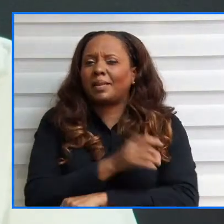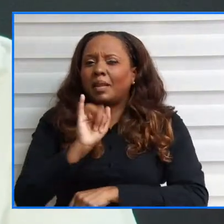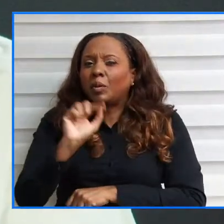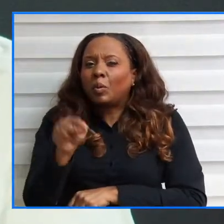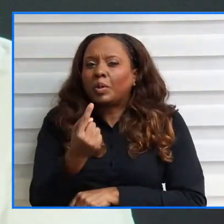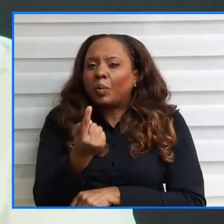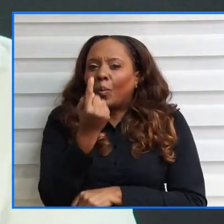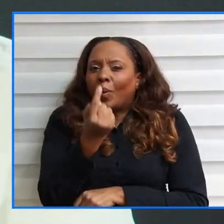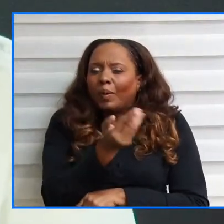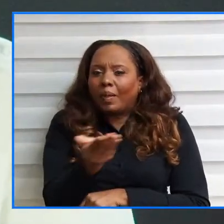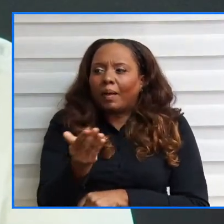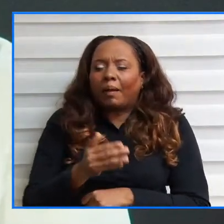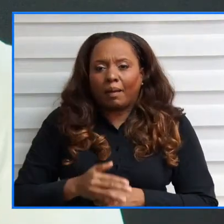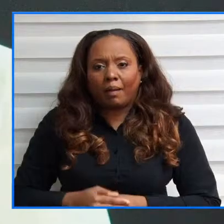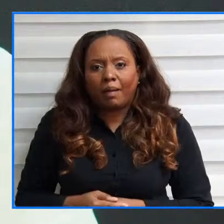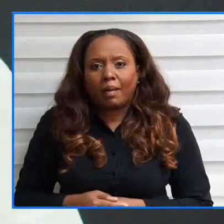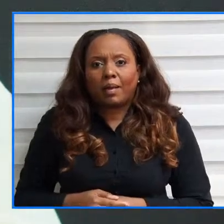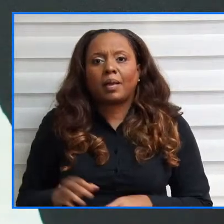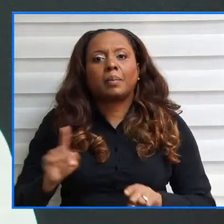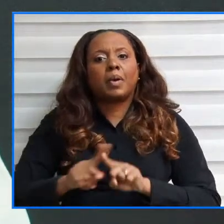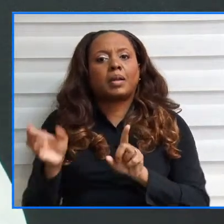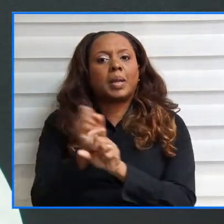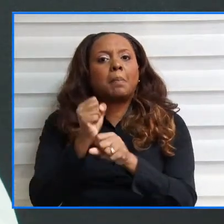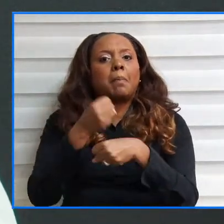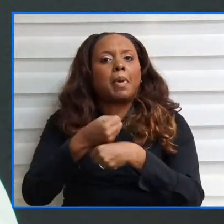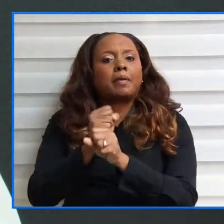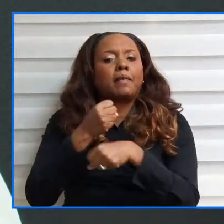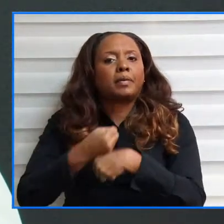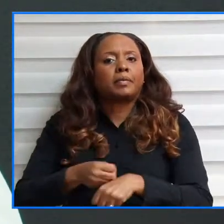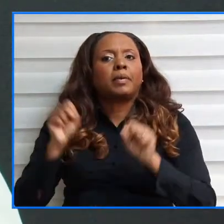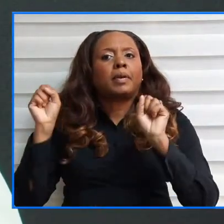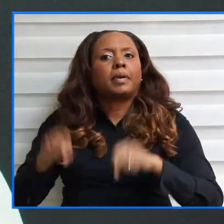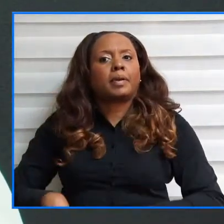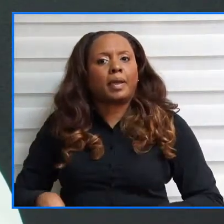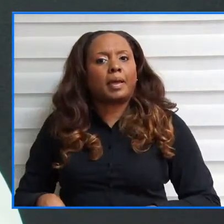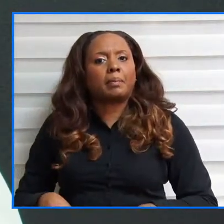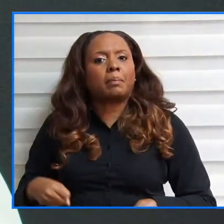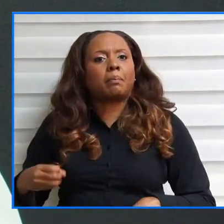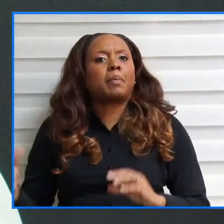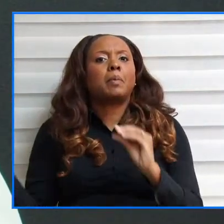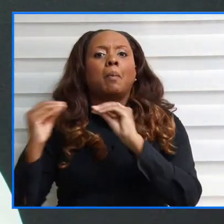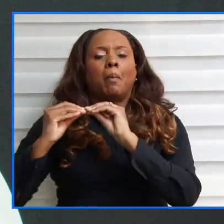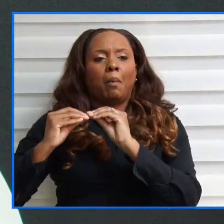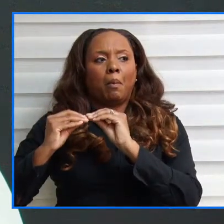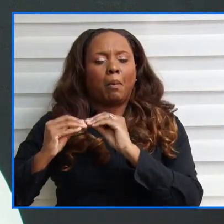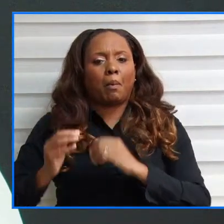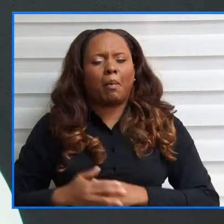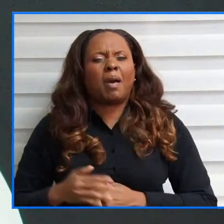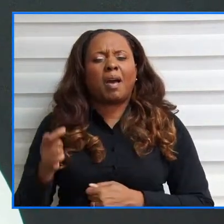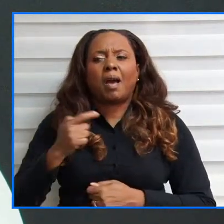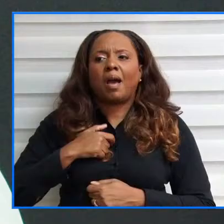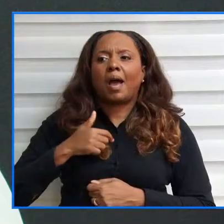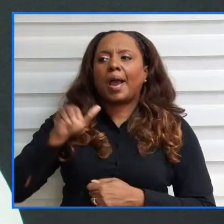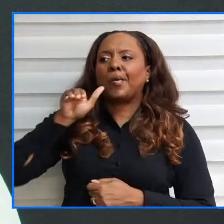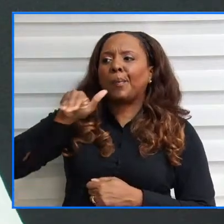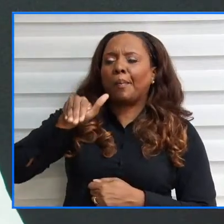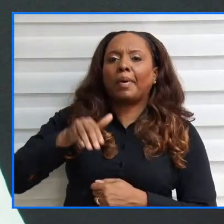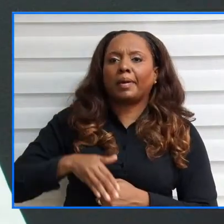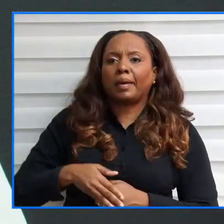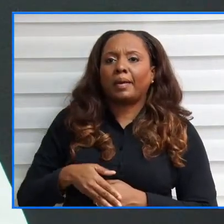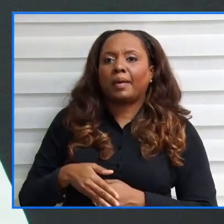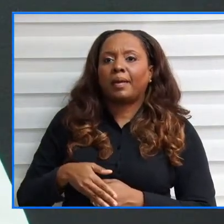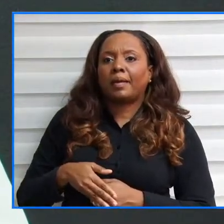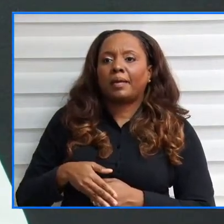small commodity of what that manufacturing capacity can be for. I reminded His Excellency this morning that I'm